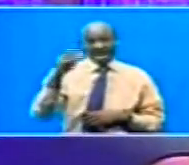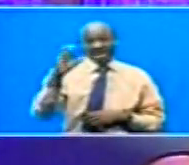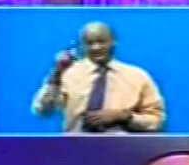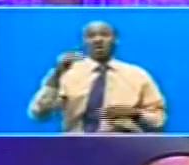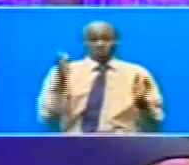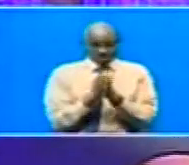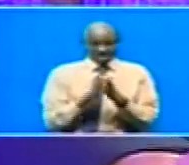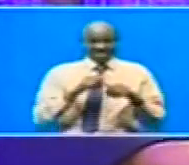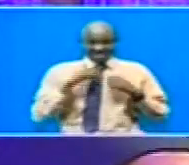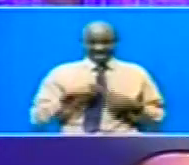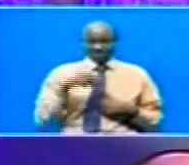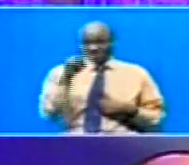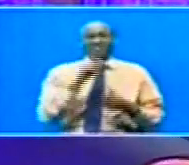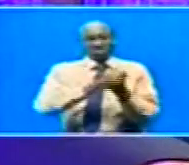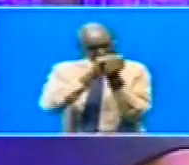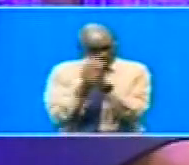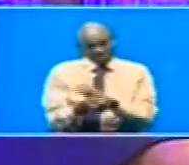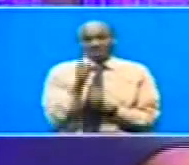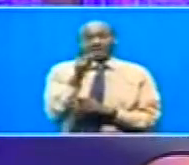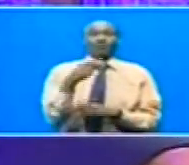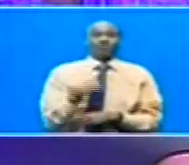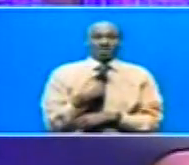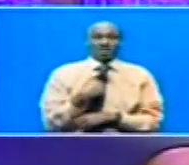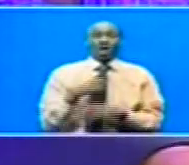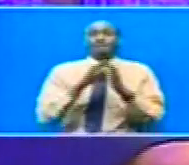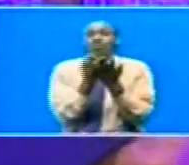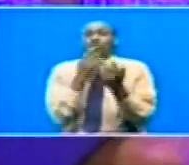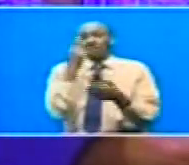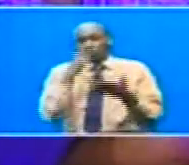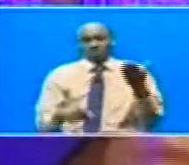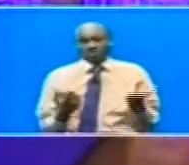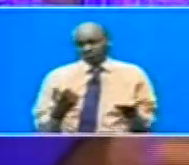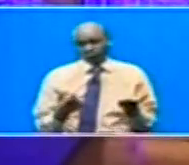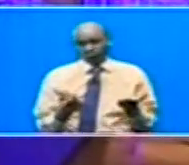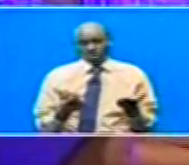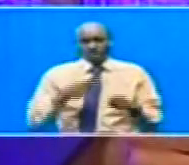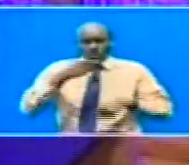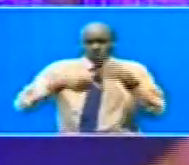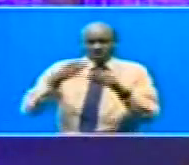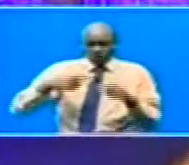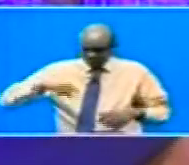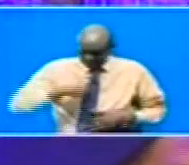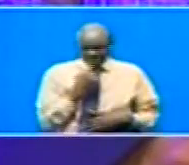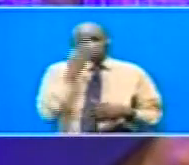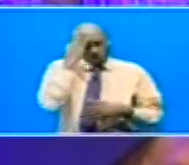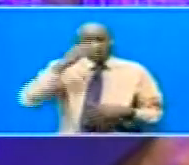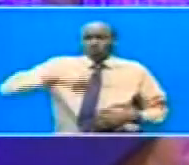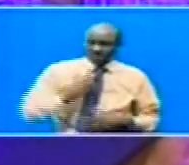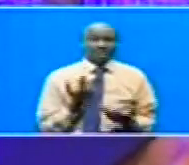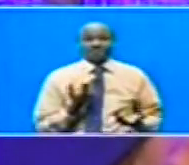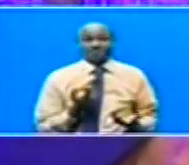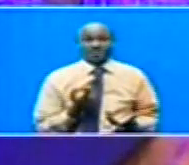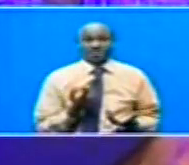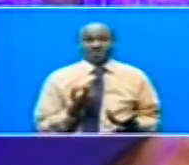China in many ways, that changed that for me. And my book talks about that process of self-discovery. And also